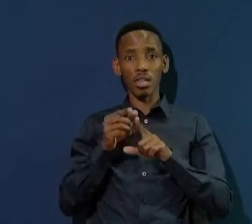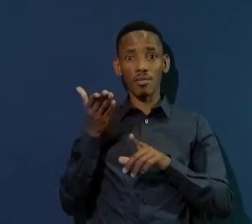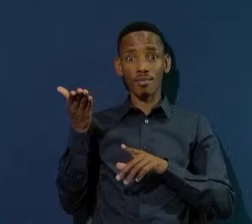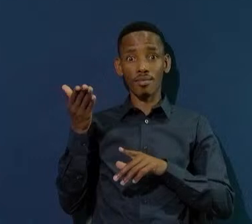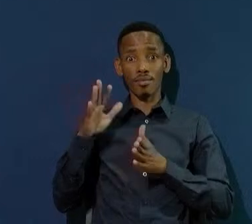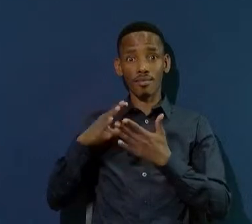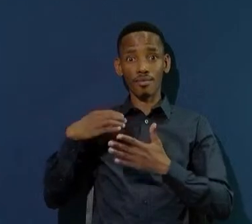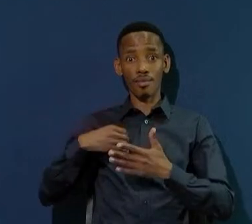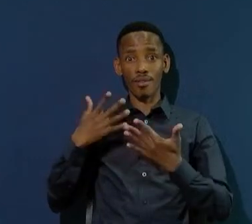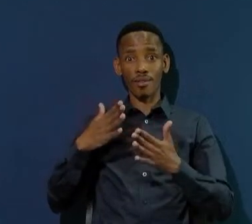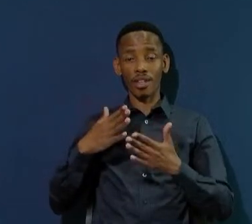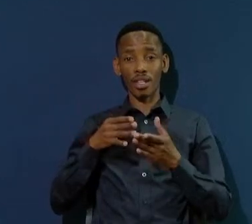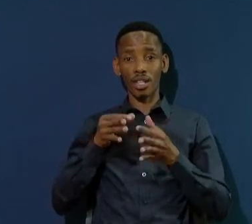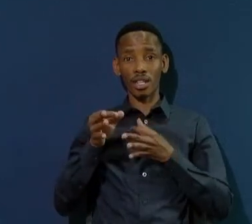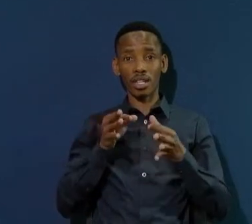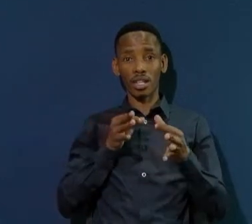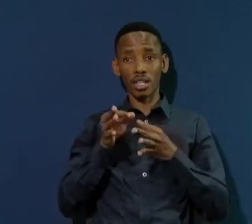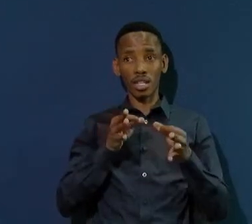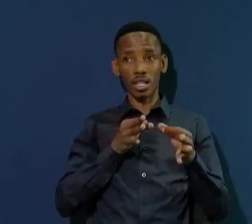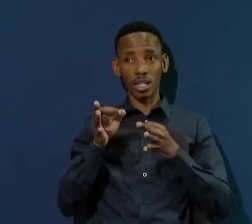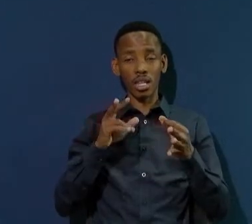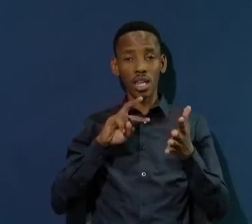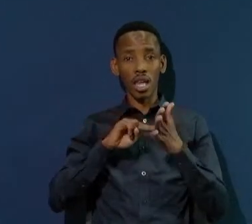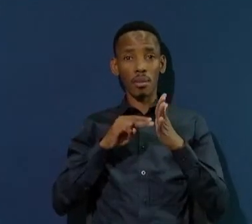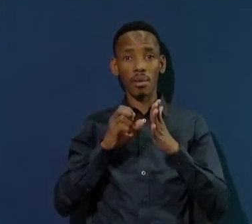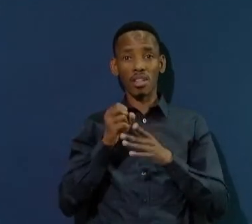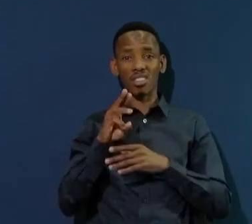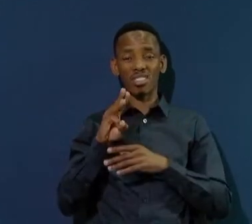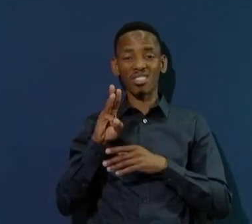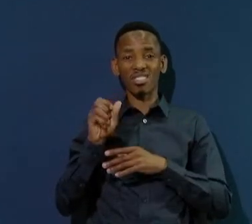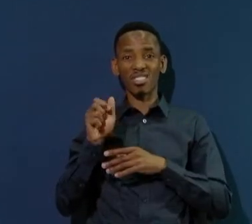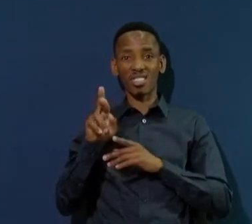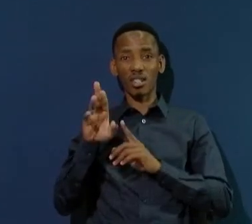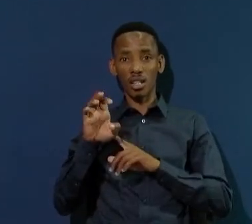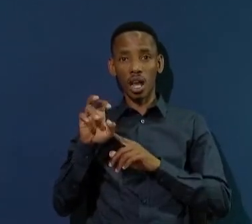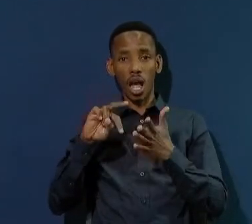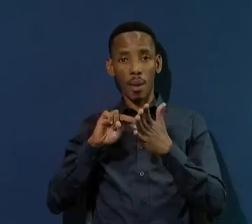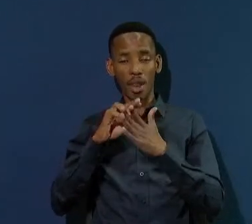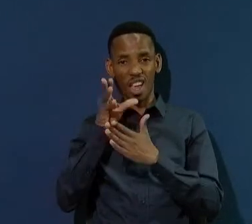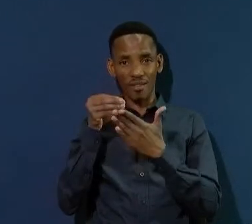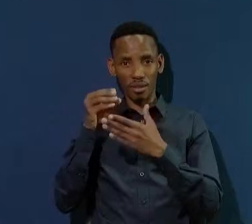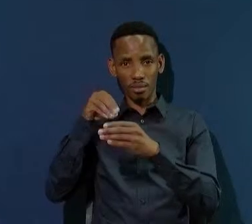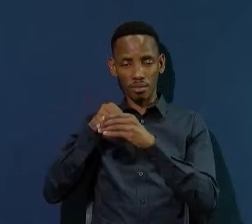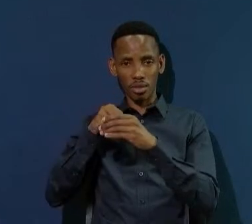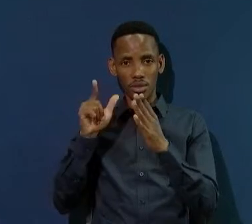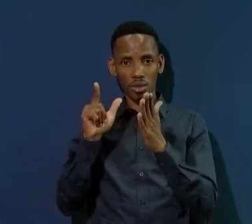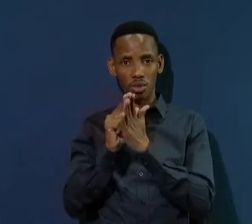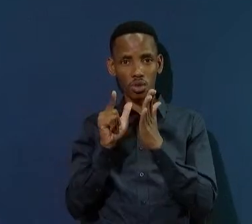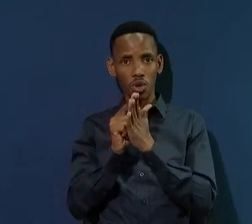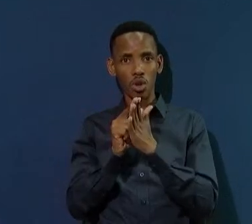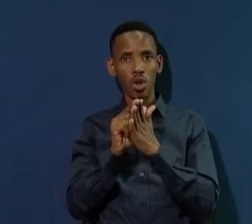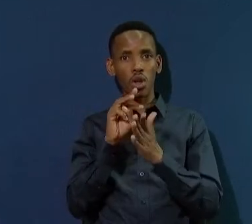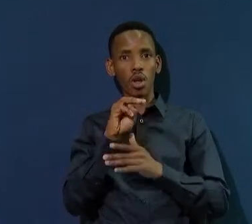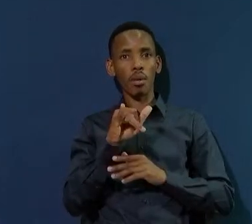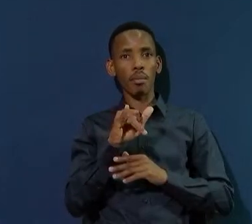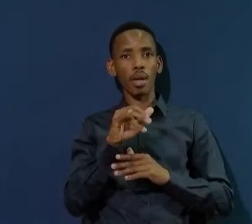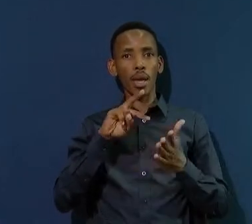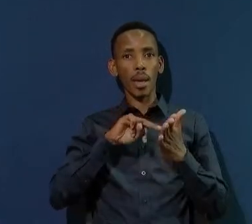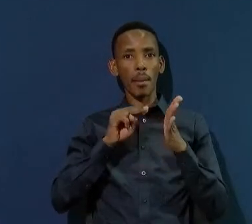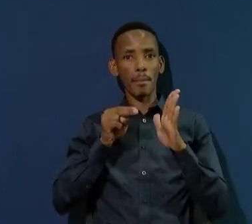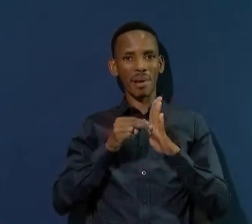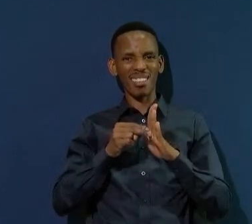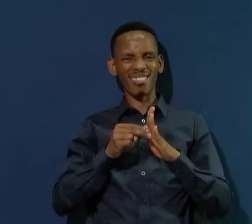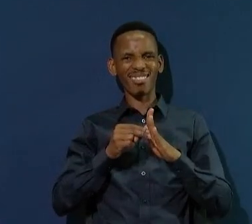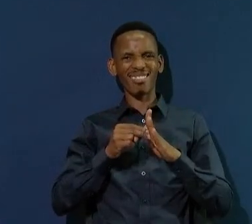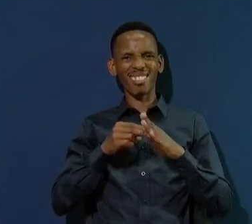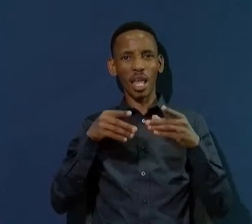said, shall means it will be instituted. It's kahamolaong. Yeah. May gives you the permission to do so, but